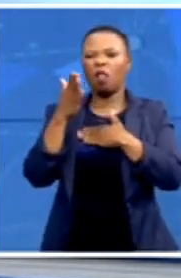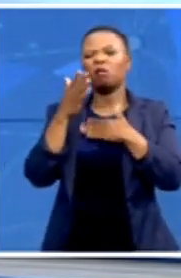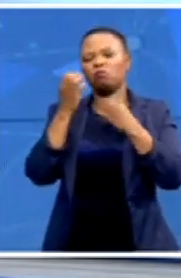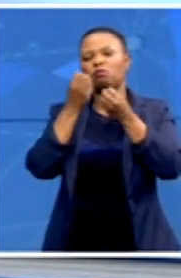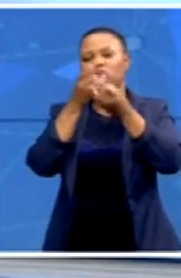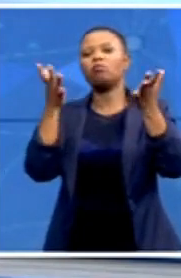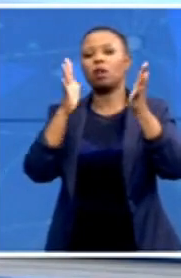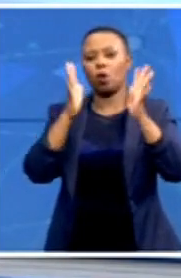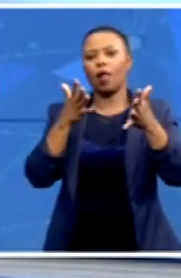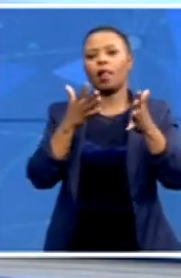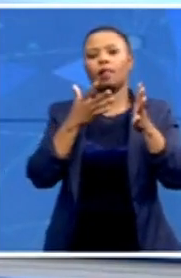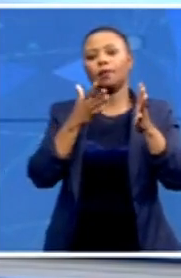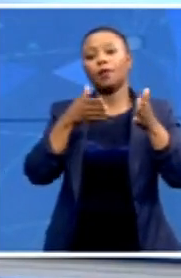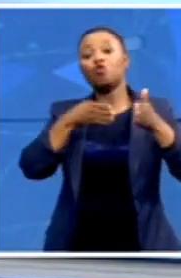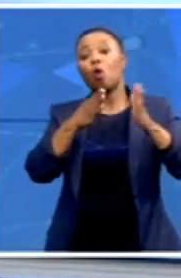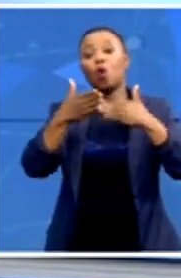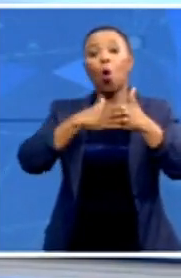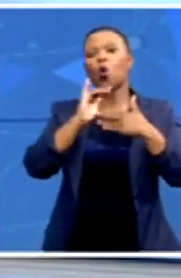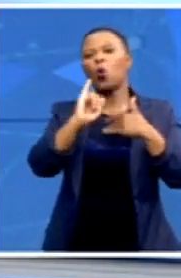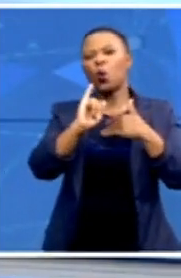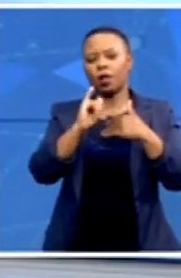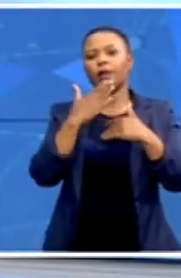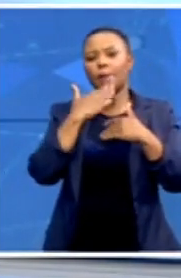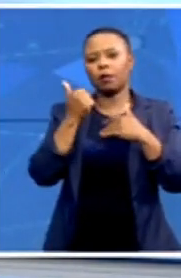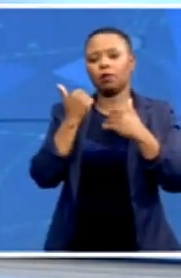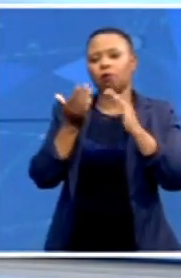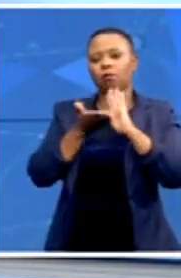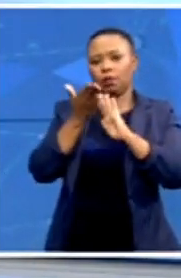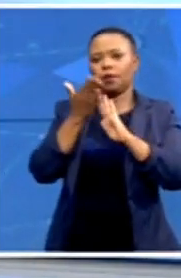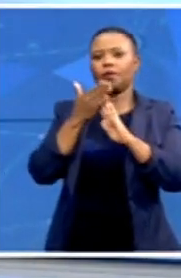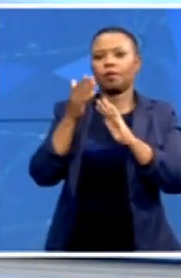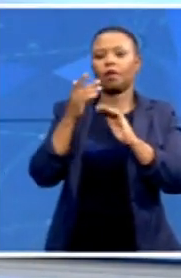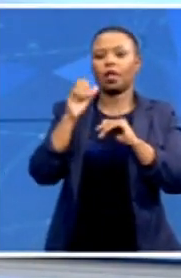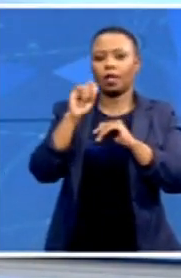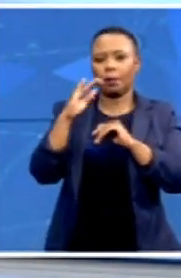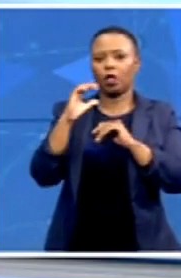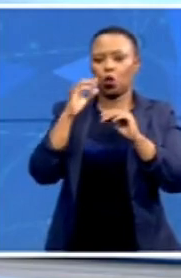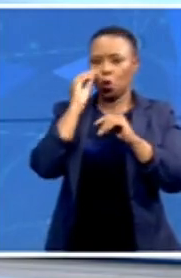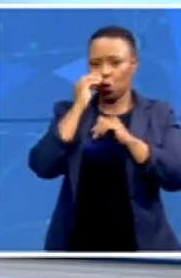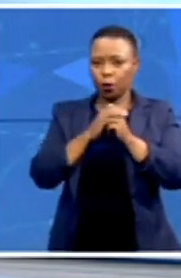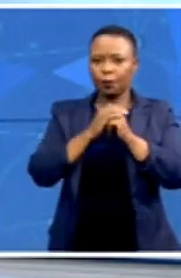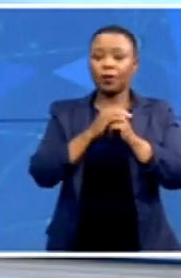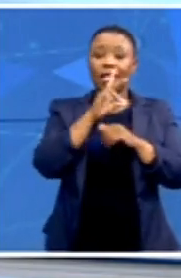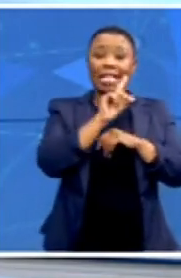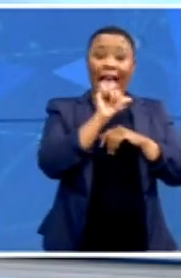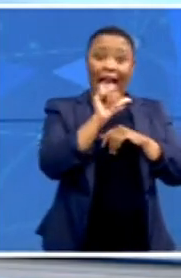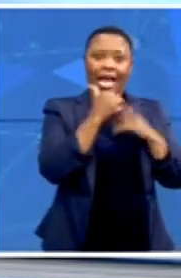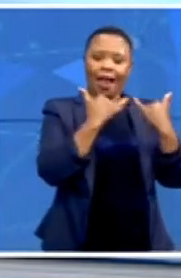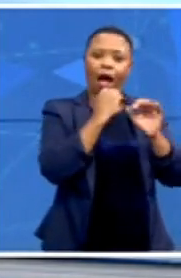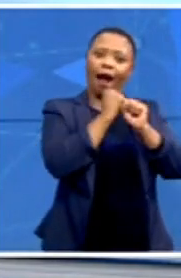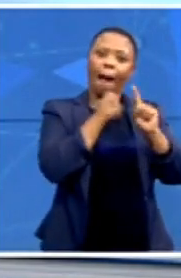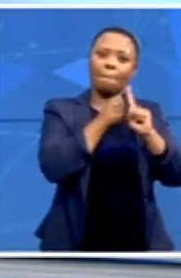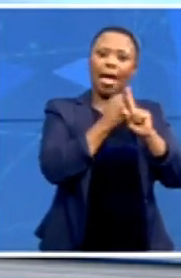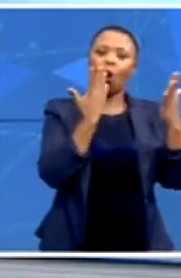So stand by. Keep it locked on to SABC News. Election coverage continues. The Democratic Alliance is taking its campaign to eMalahleni, Mpumalanga. Dear